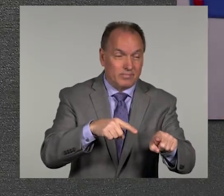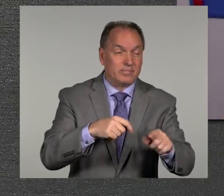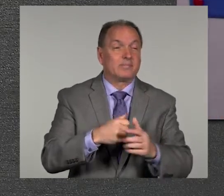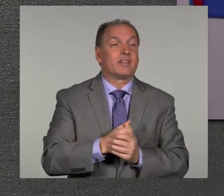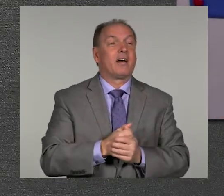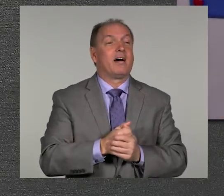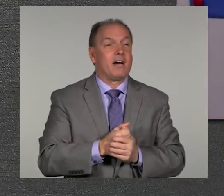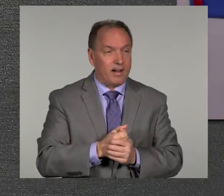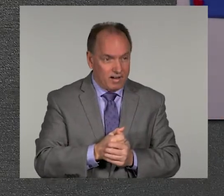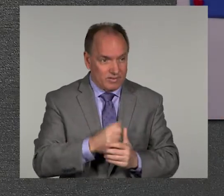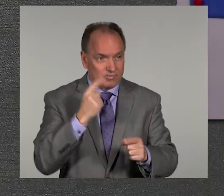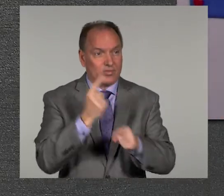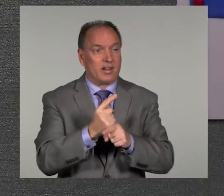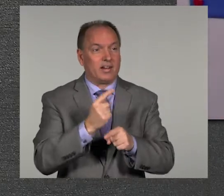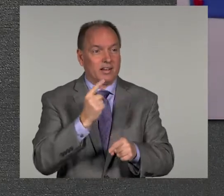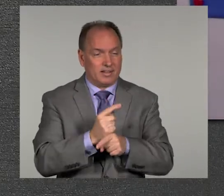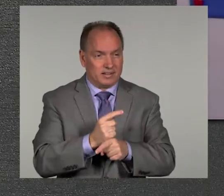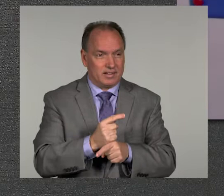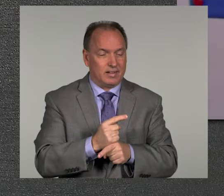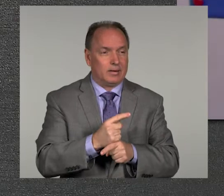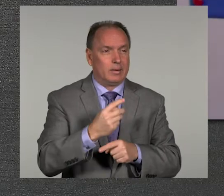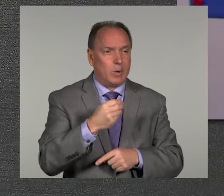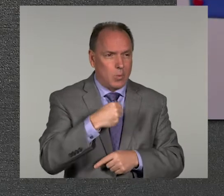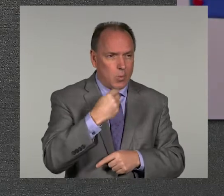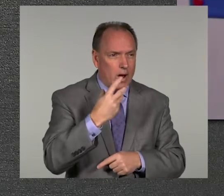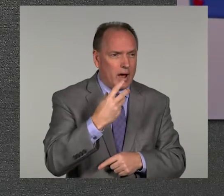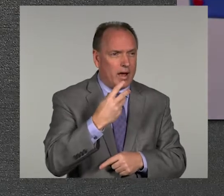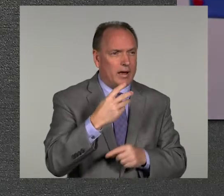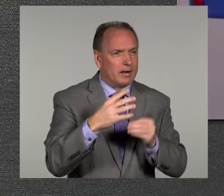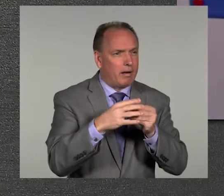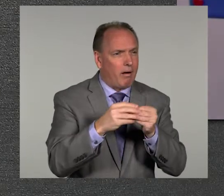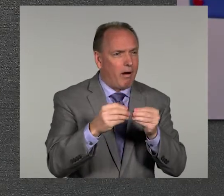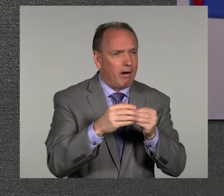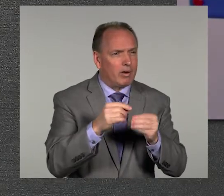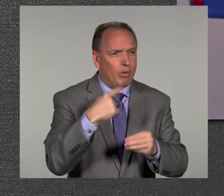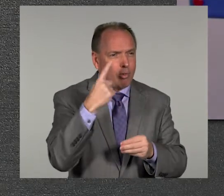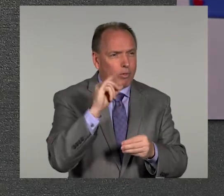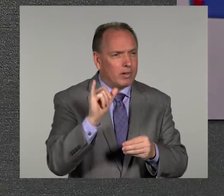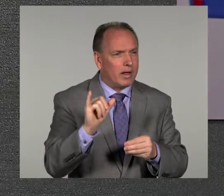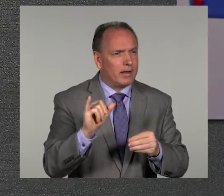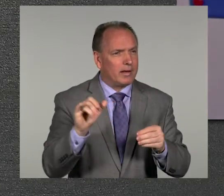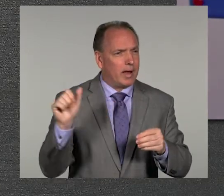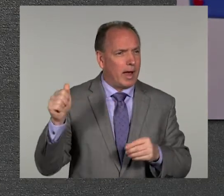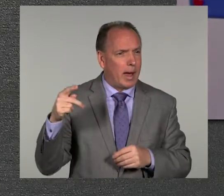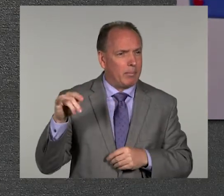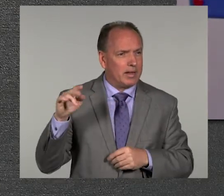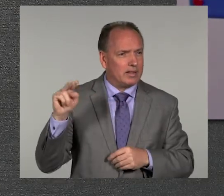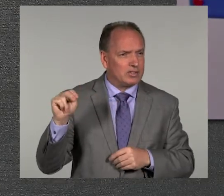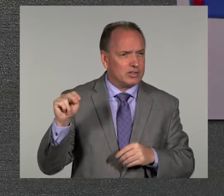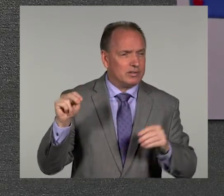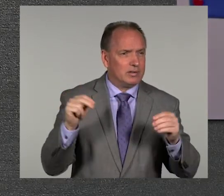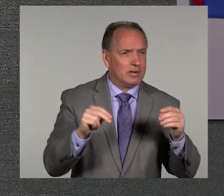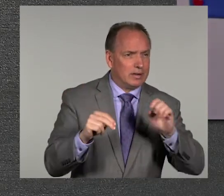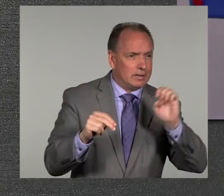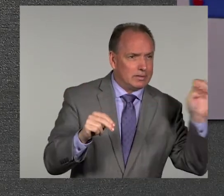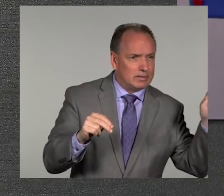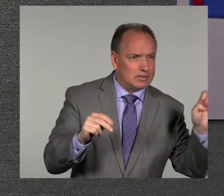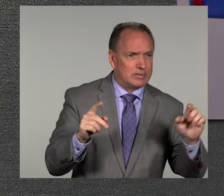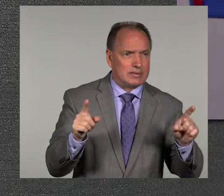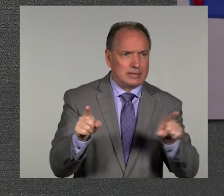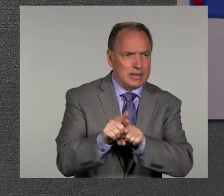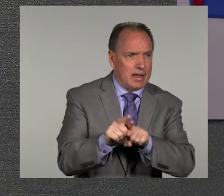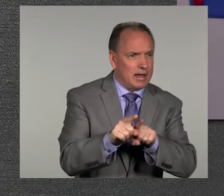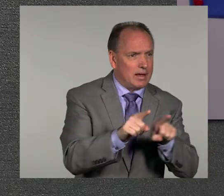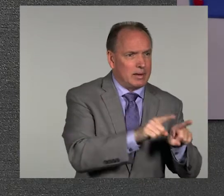5, 4, 3, 2, 1, 0. Right, it was white and fluffy, just like the Appalachian cottontail rabbit. So the Appalachian